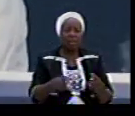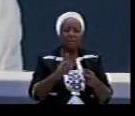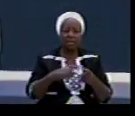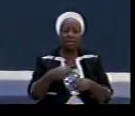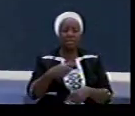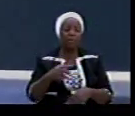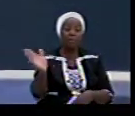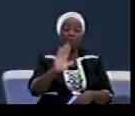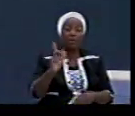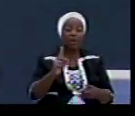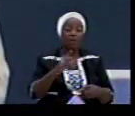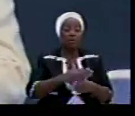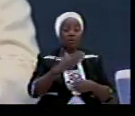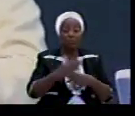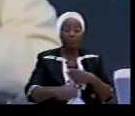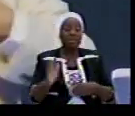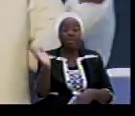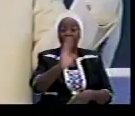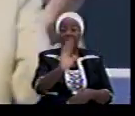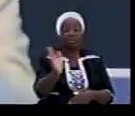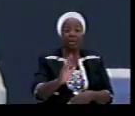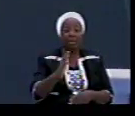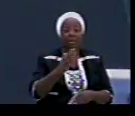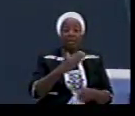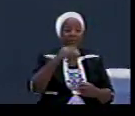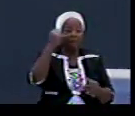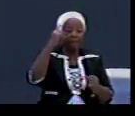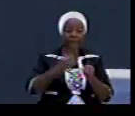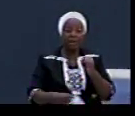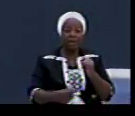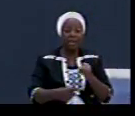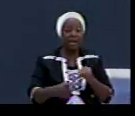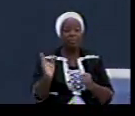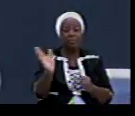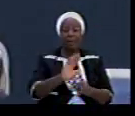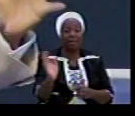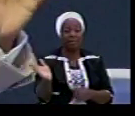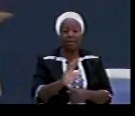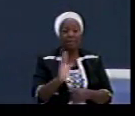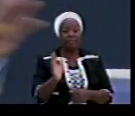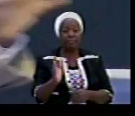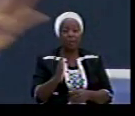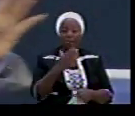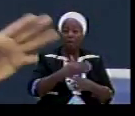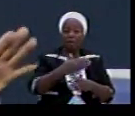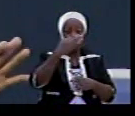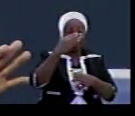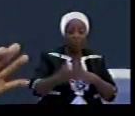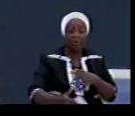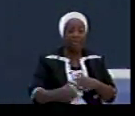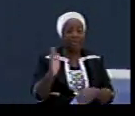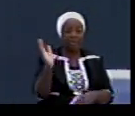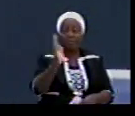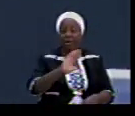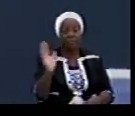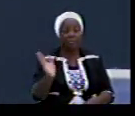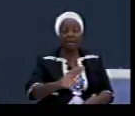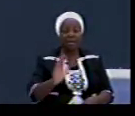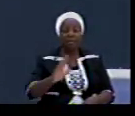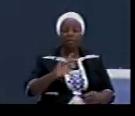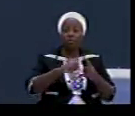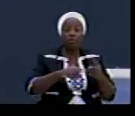total, bye-bye, final, bye-bye, complete, bye-bye to all